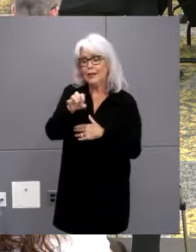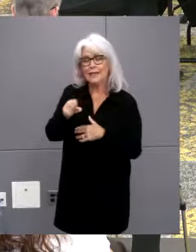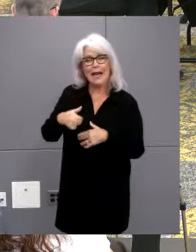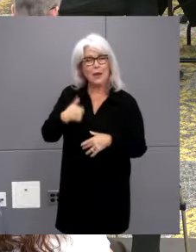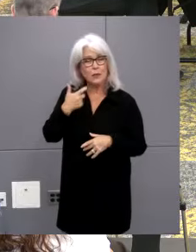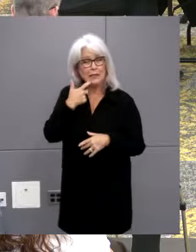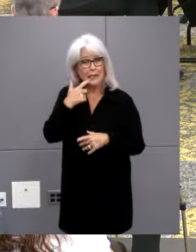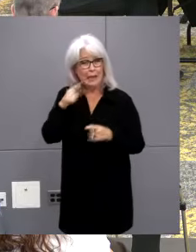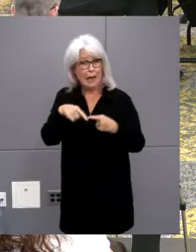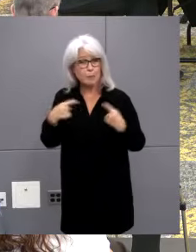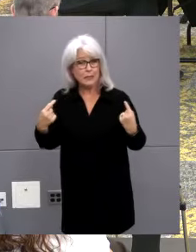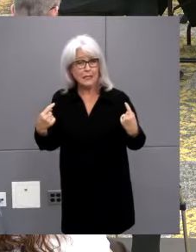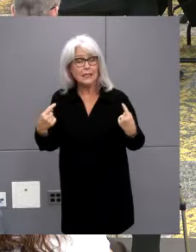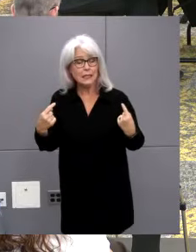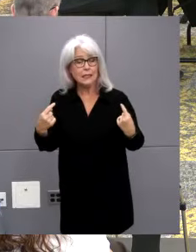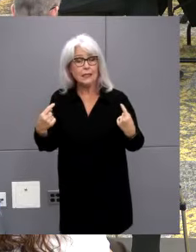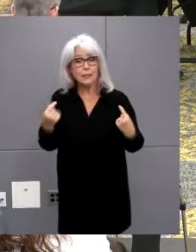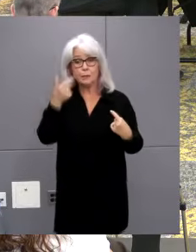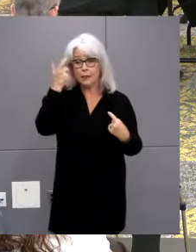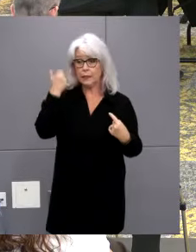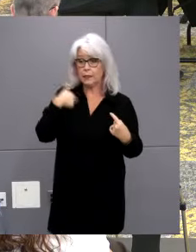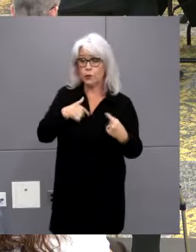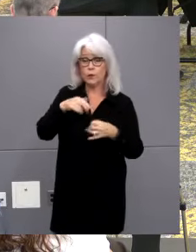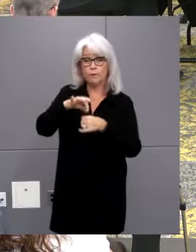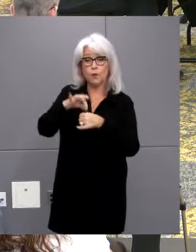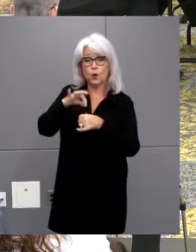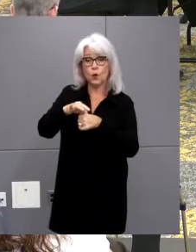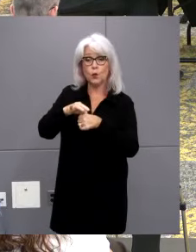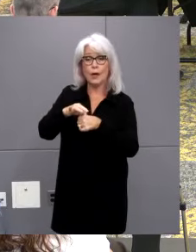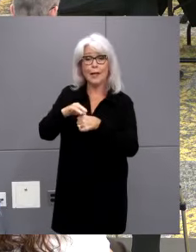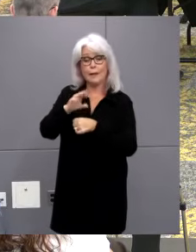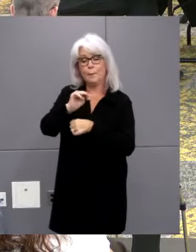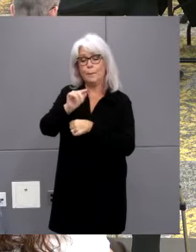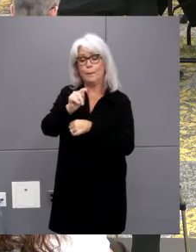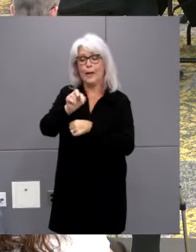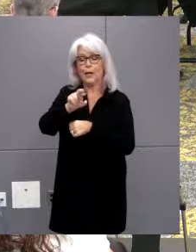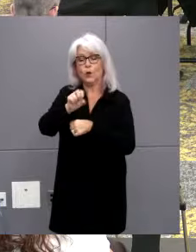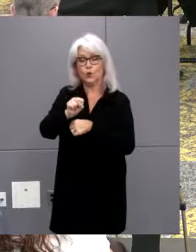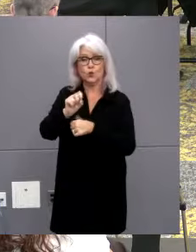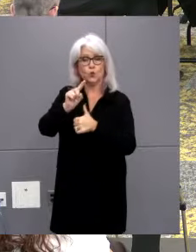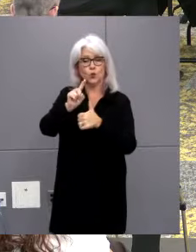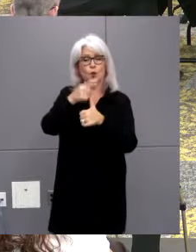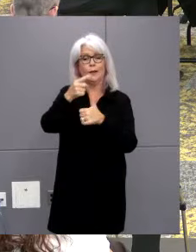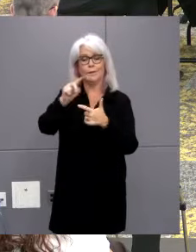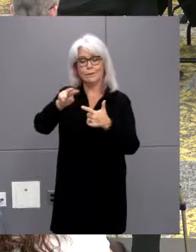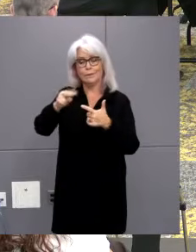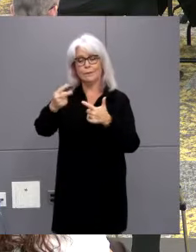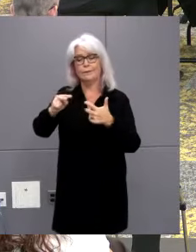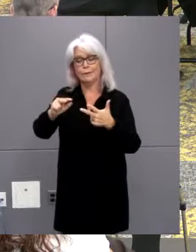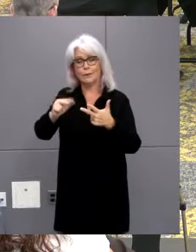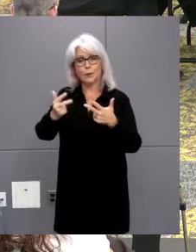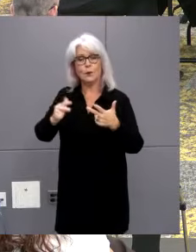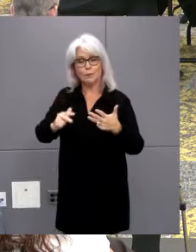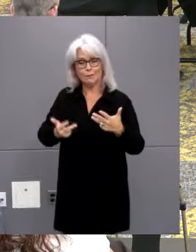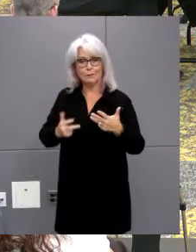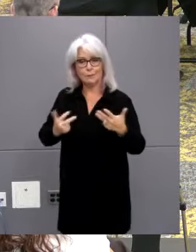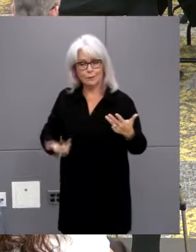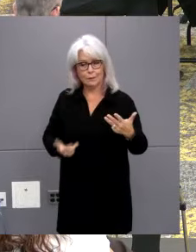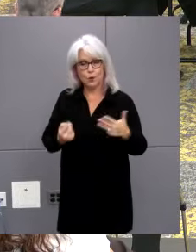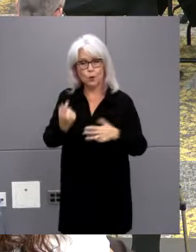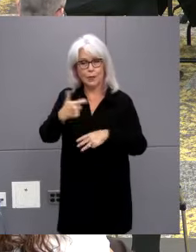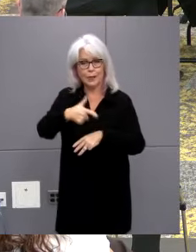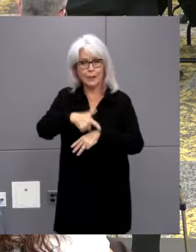way, because we vote on matters one at a time. So I thought voting on